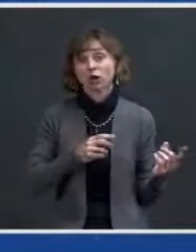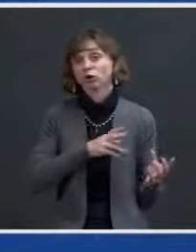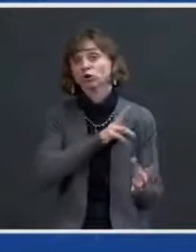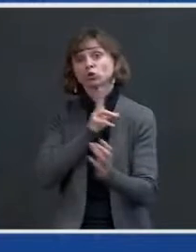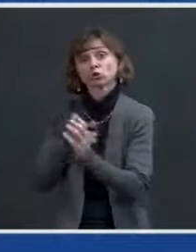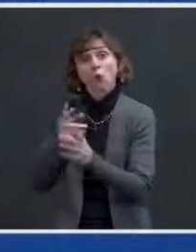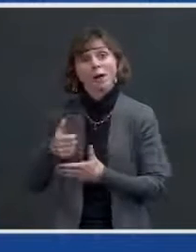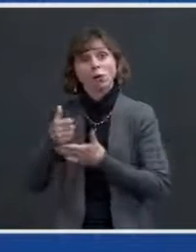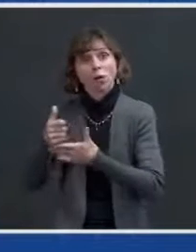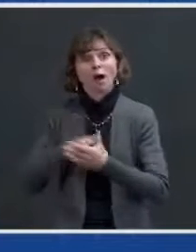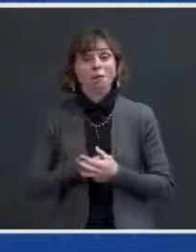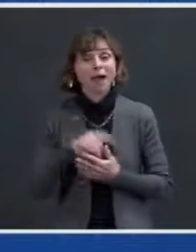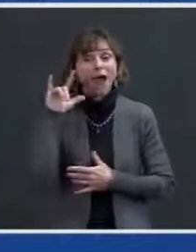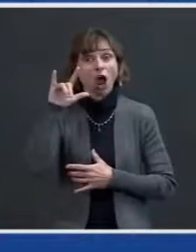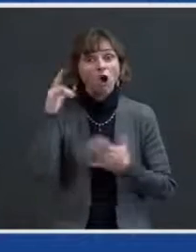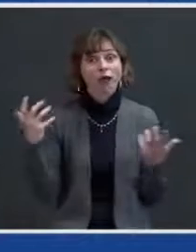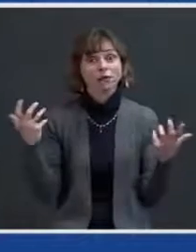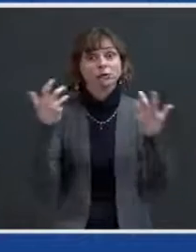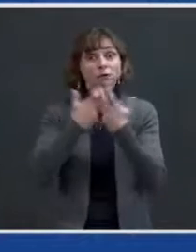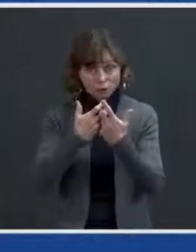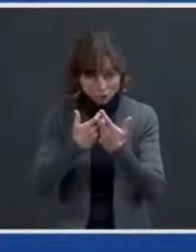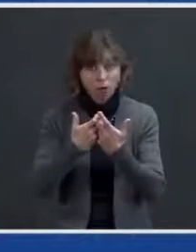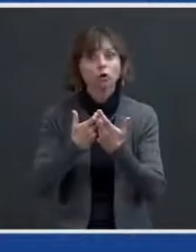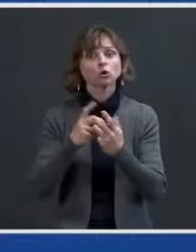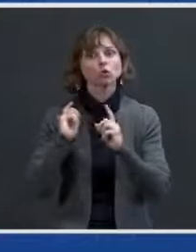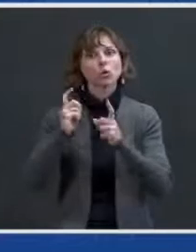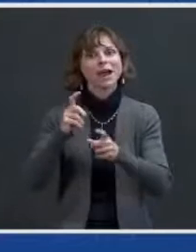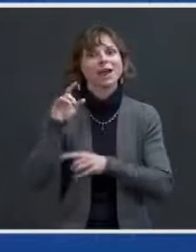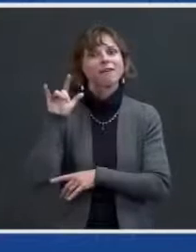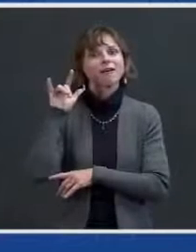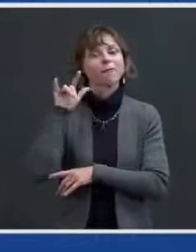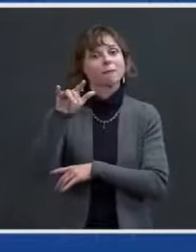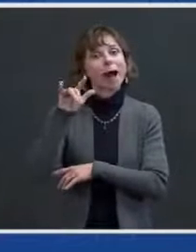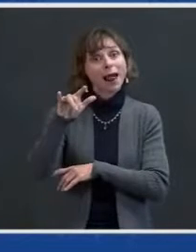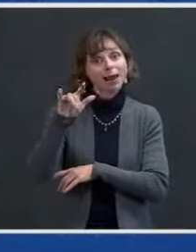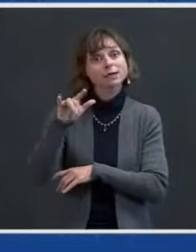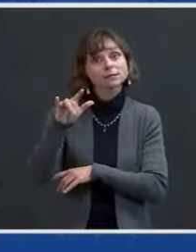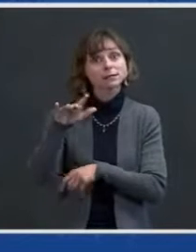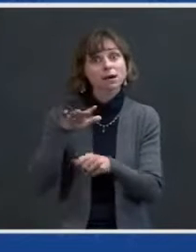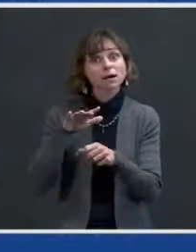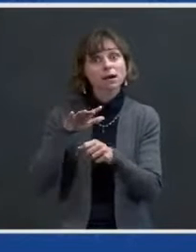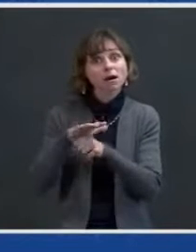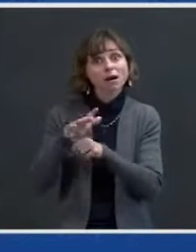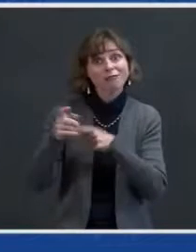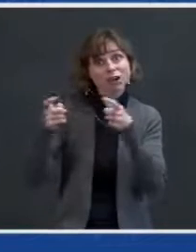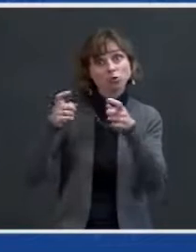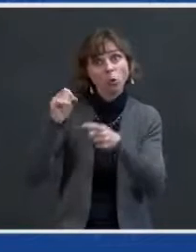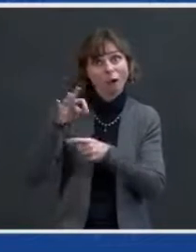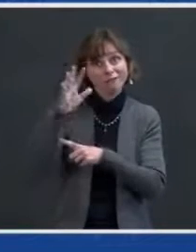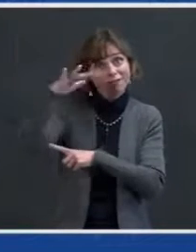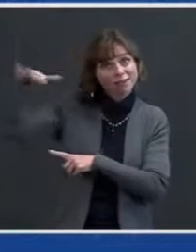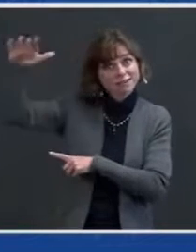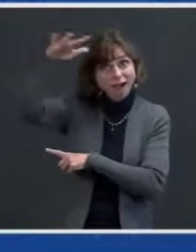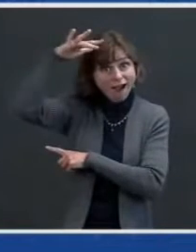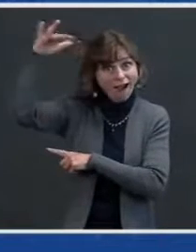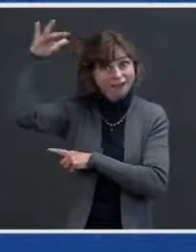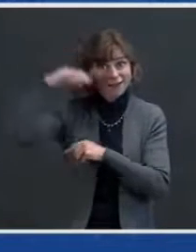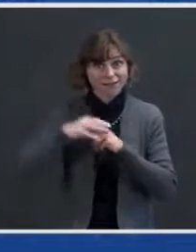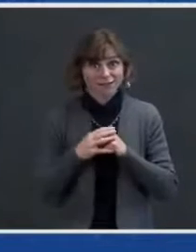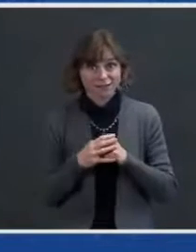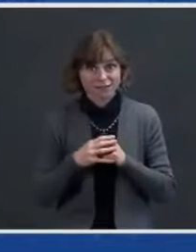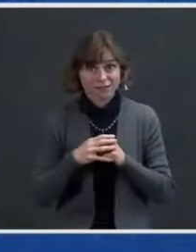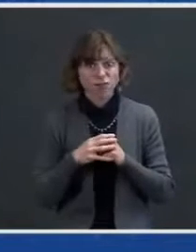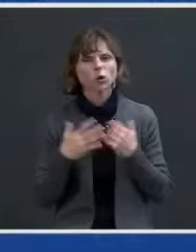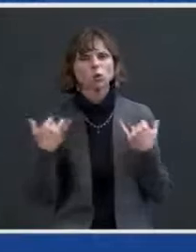and they produced parts for each other and gave the American pilots, as a consequence of that, control of the skies. Today, we're